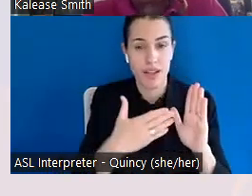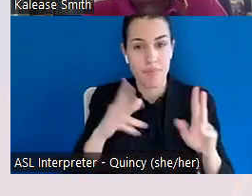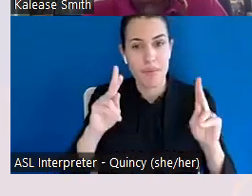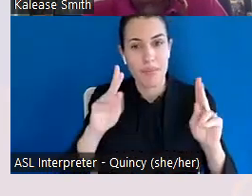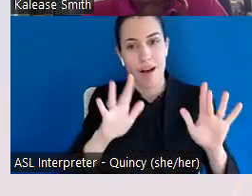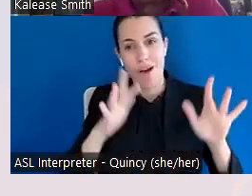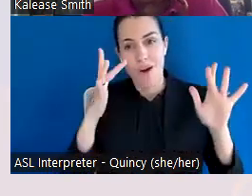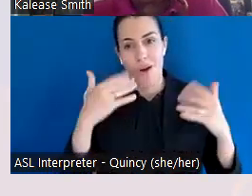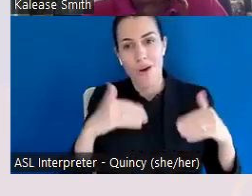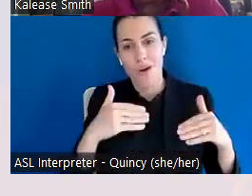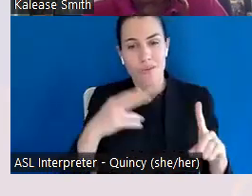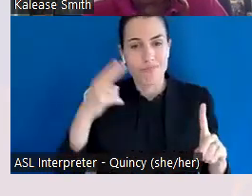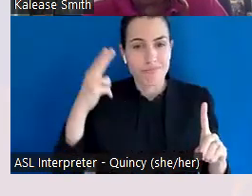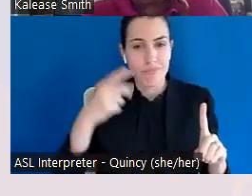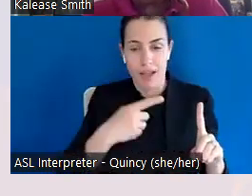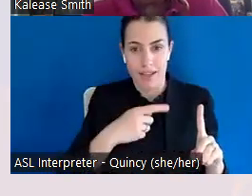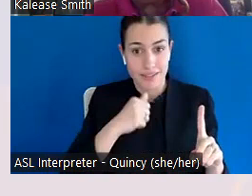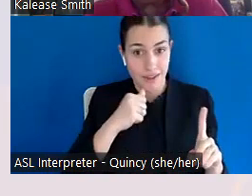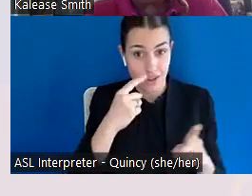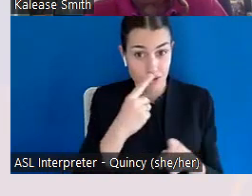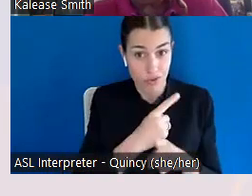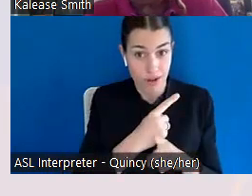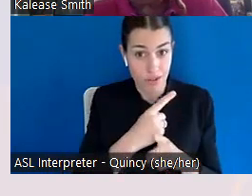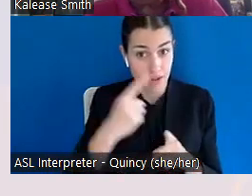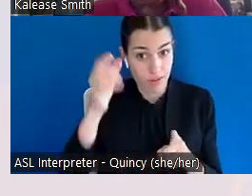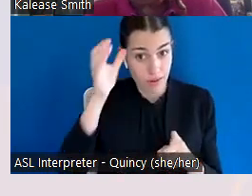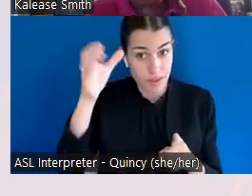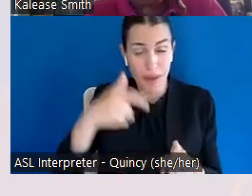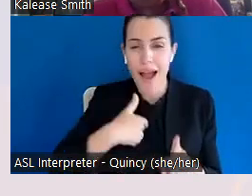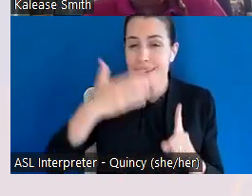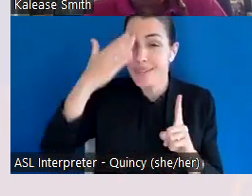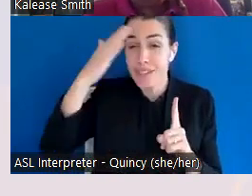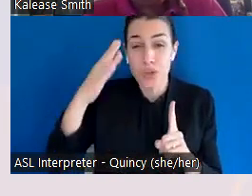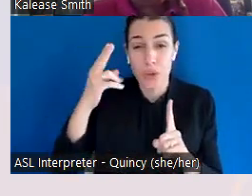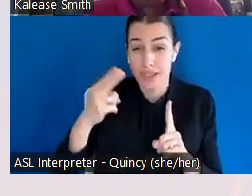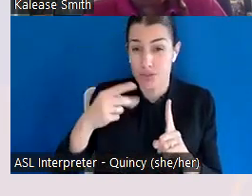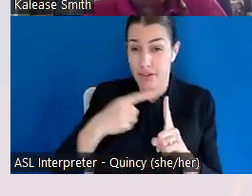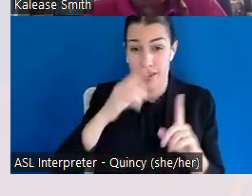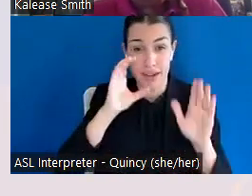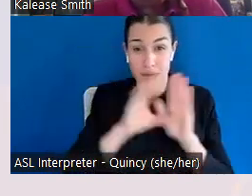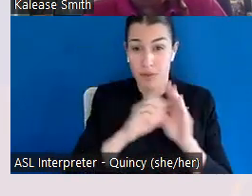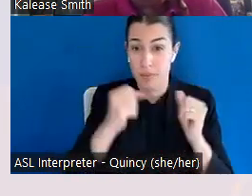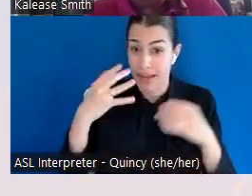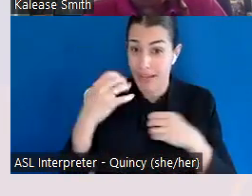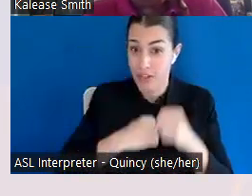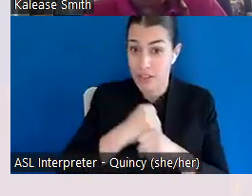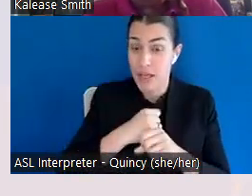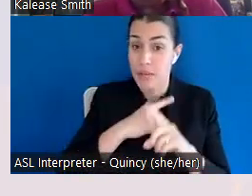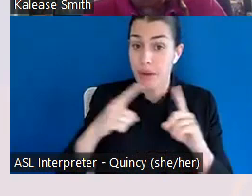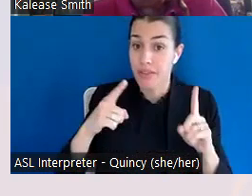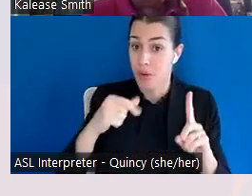or historicized incorrectly. I didn't know the history of this image for years, but the woman in this image was finally